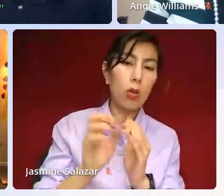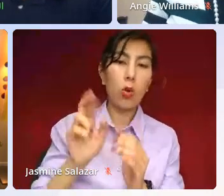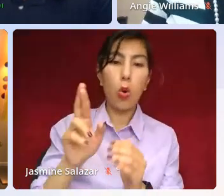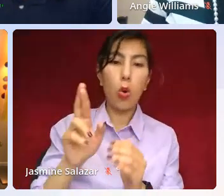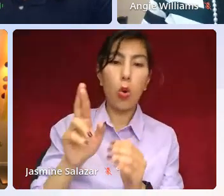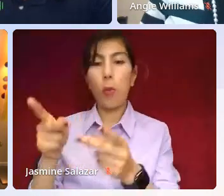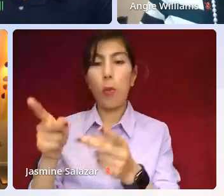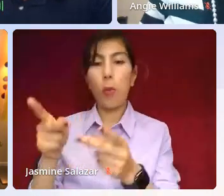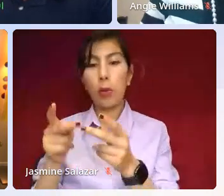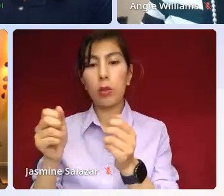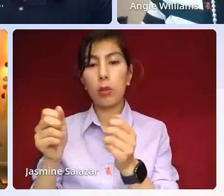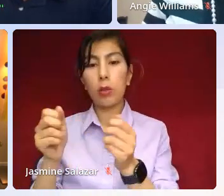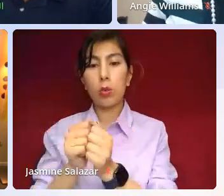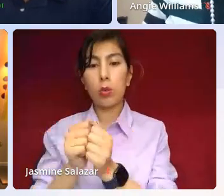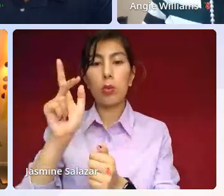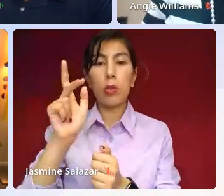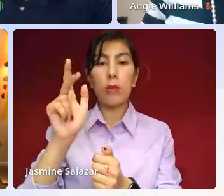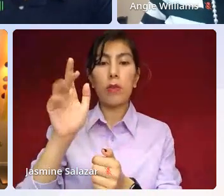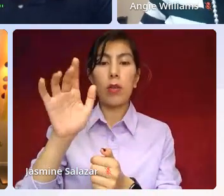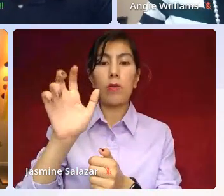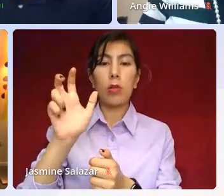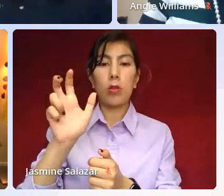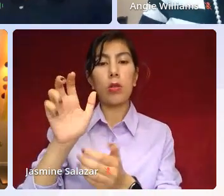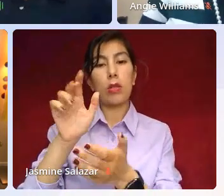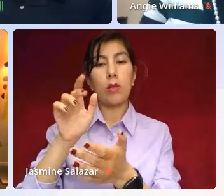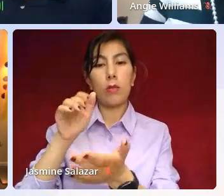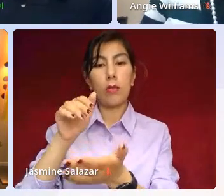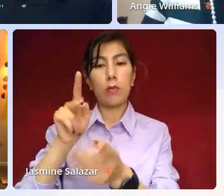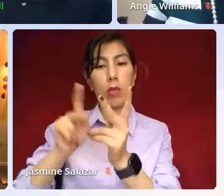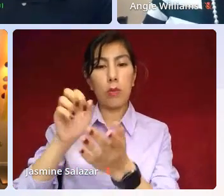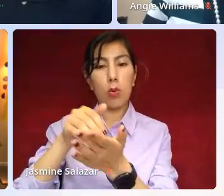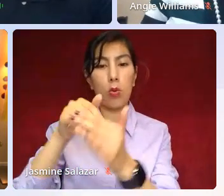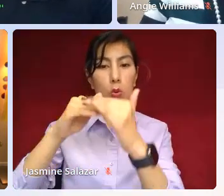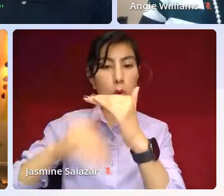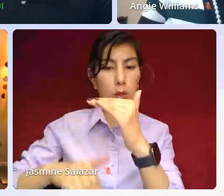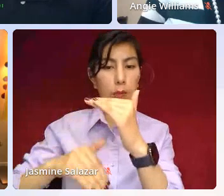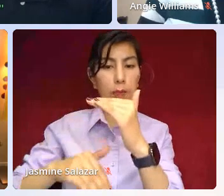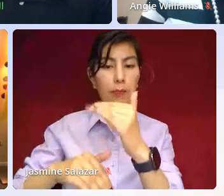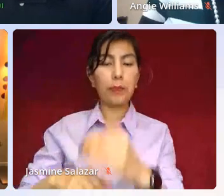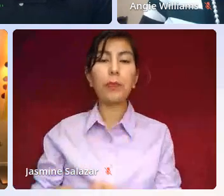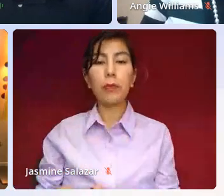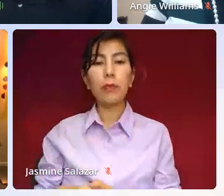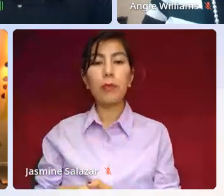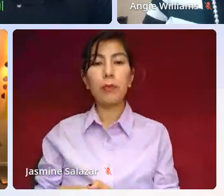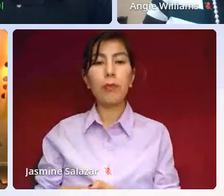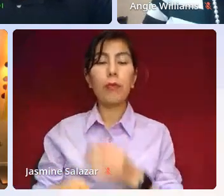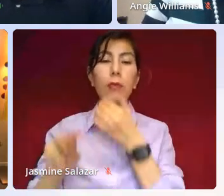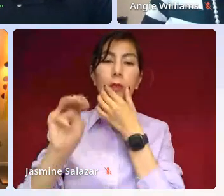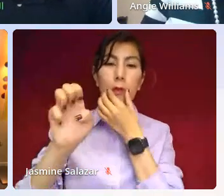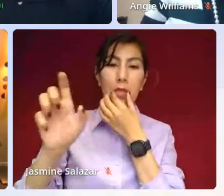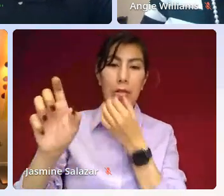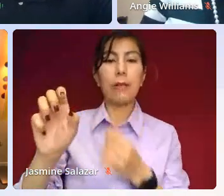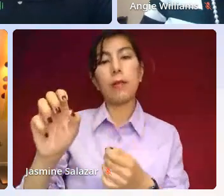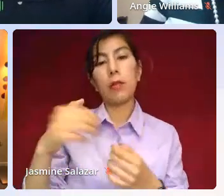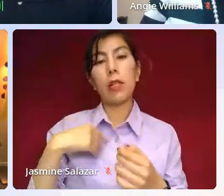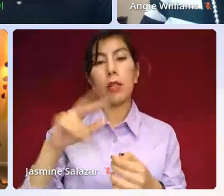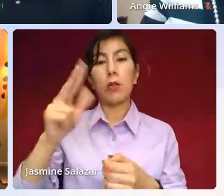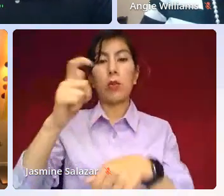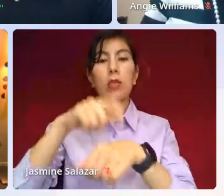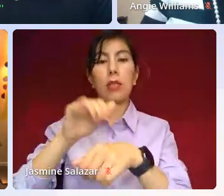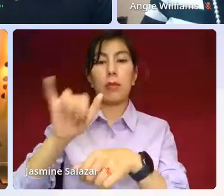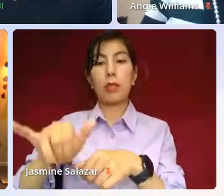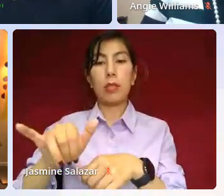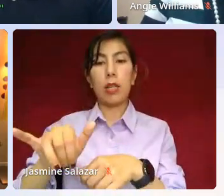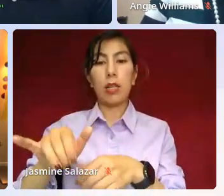with 2,500 people or less. Now in Minnesota, we have communities that are 3 times the size of that, but are still considered rural